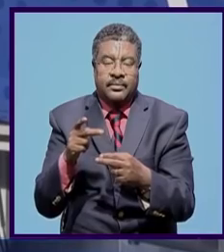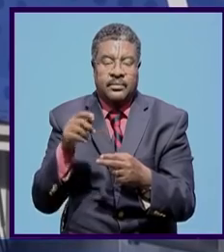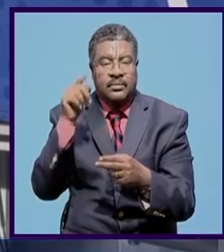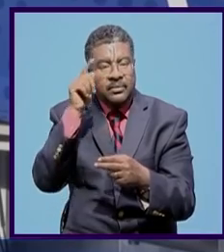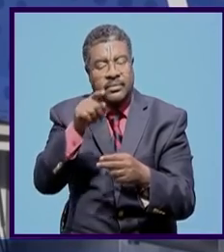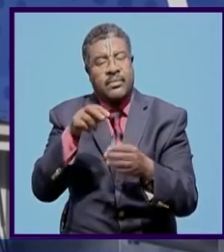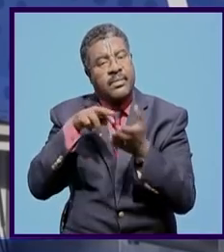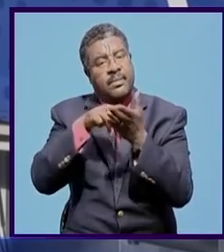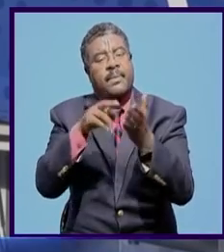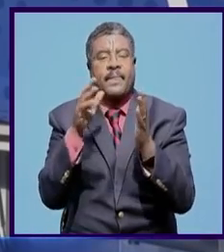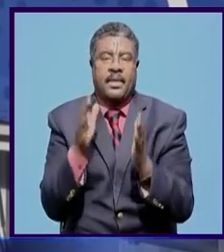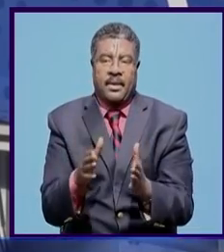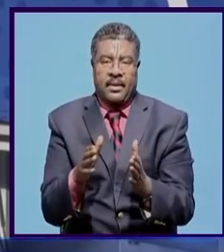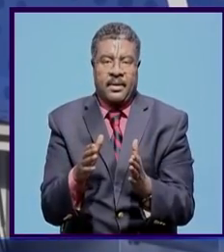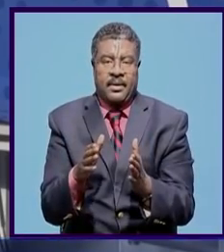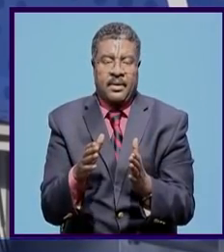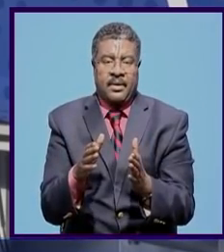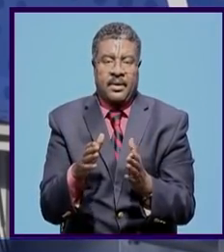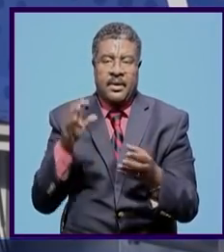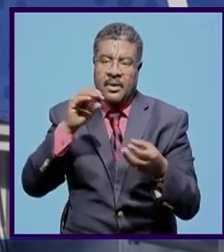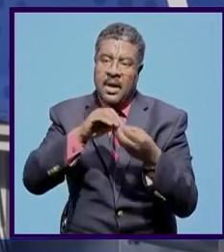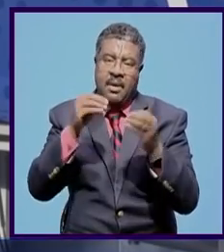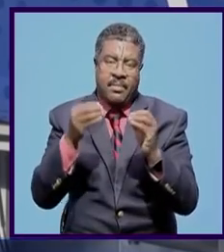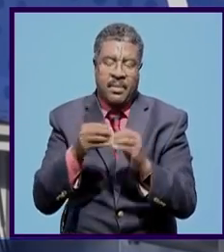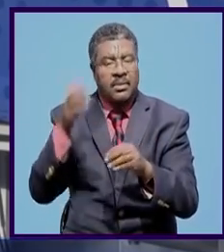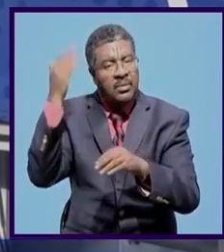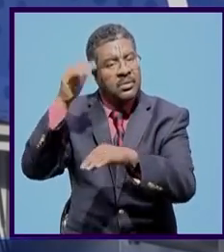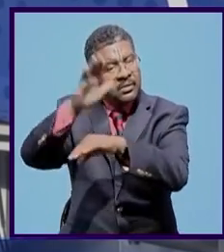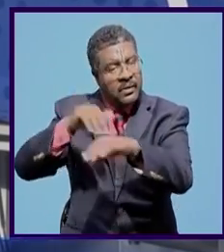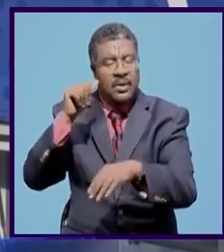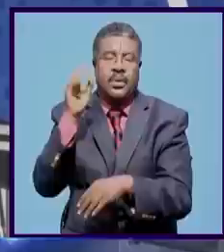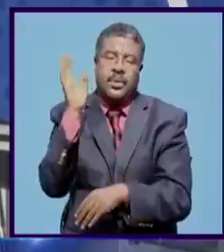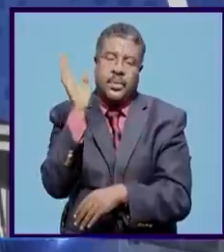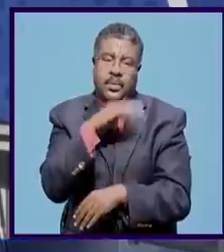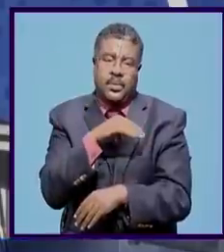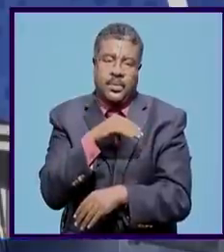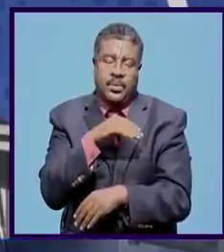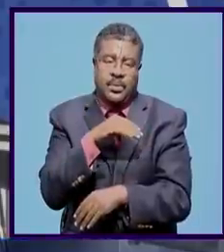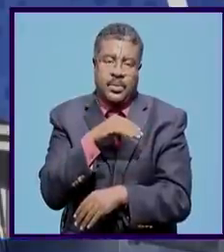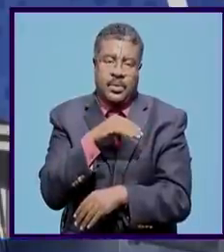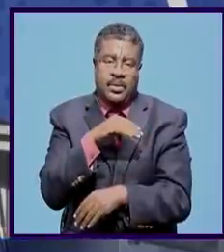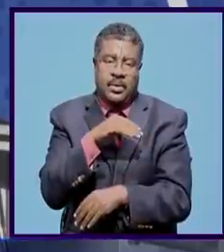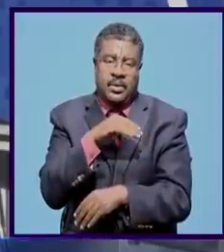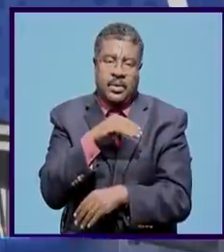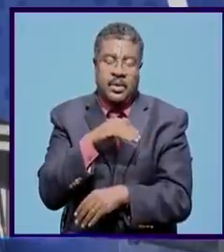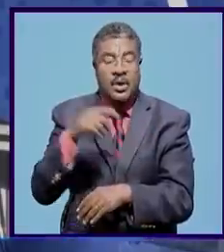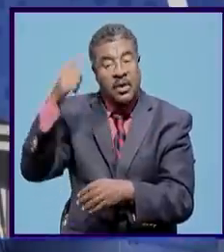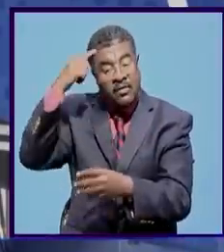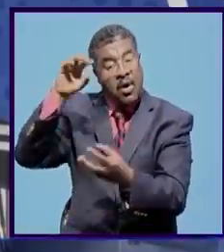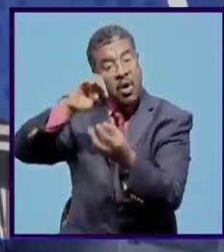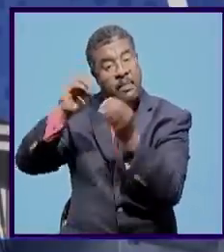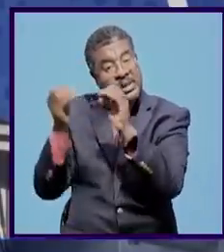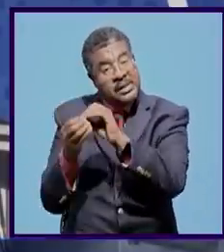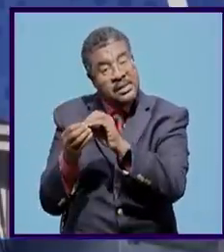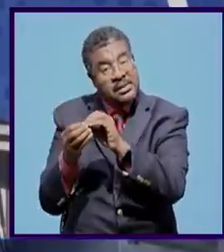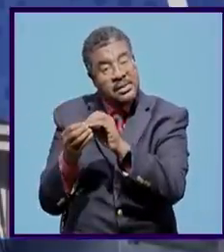was a representative number that was invited to represent those. So for the opposition,